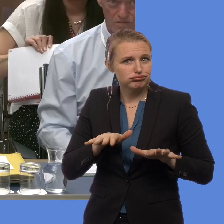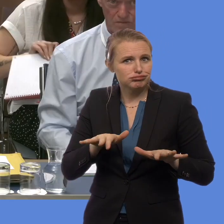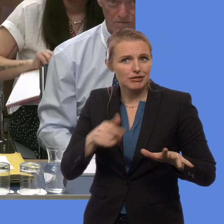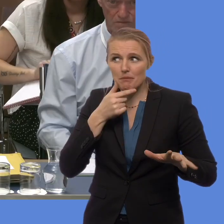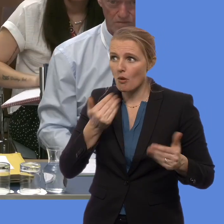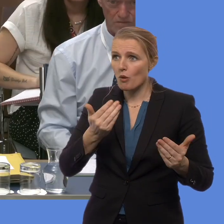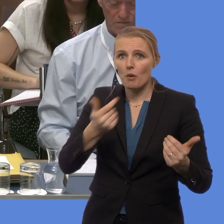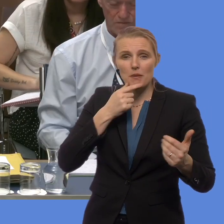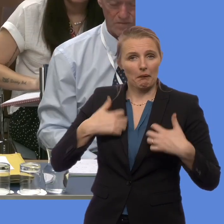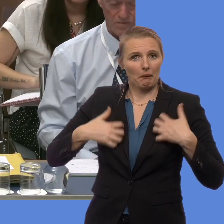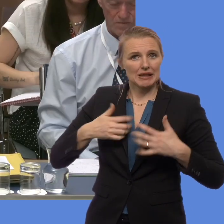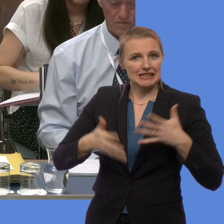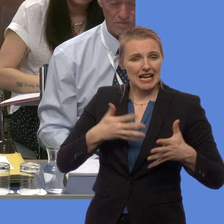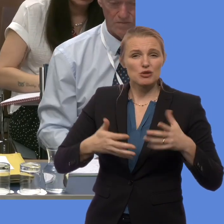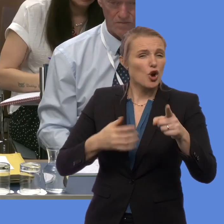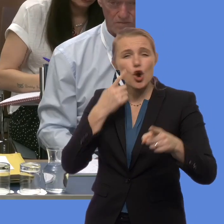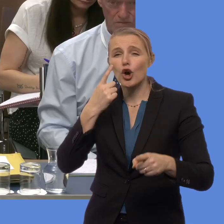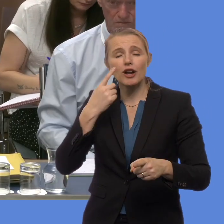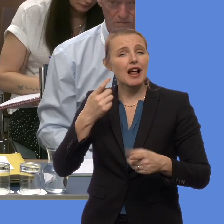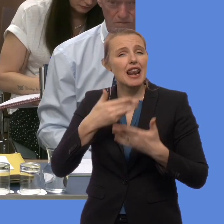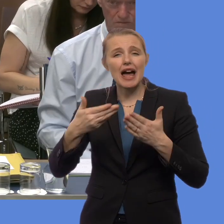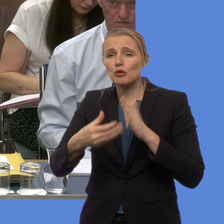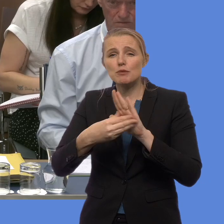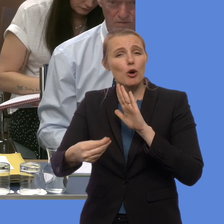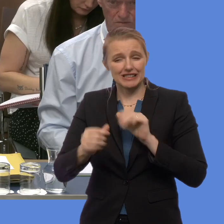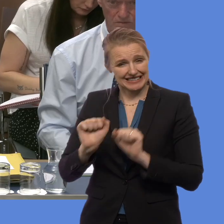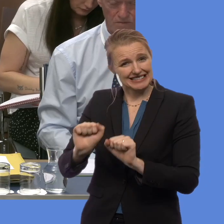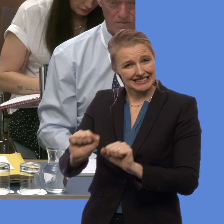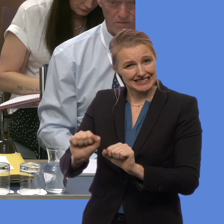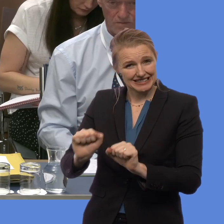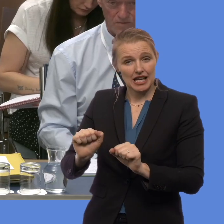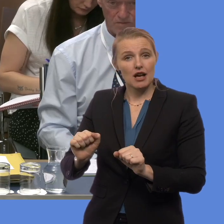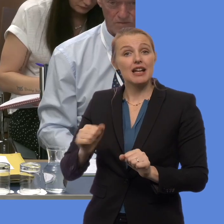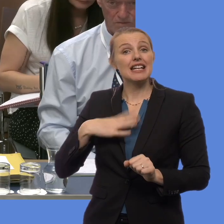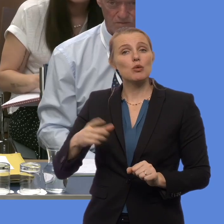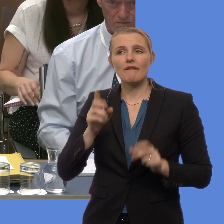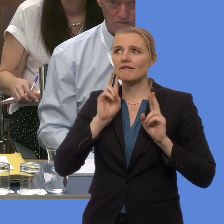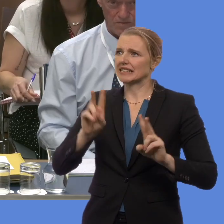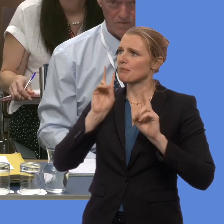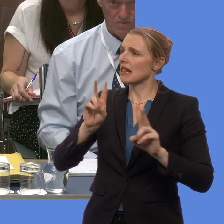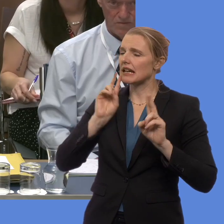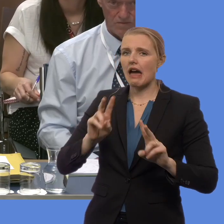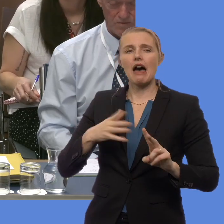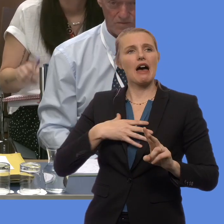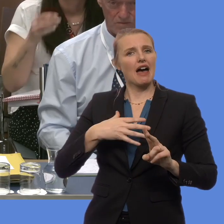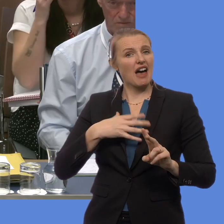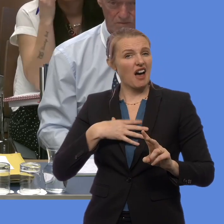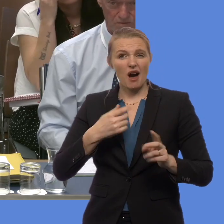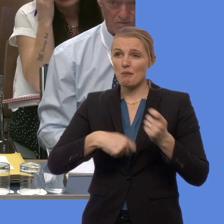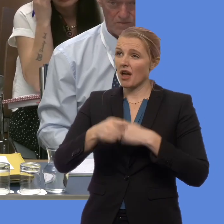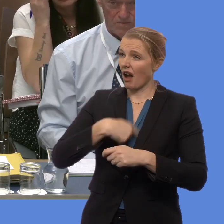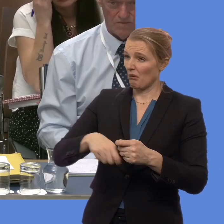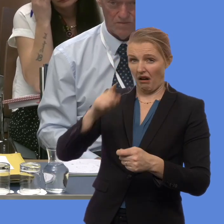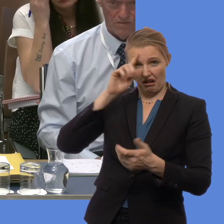any language, if you go back to language models, the Fishman model or whatever, it is visibility and normalisation of that visibility. With